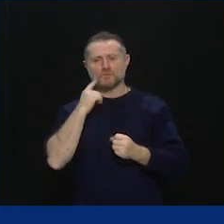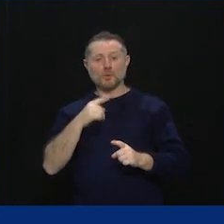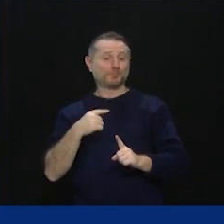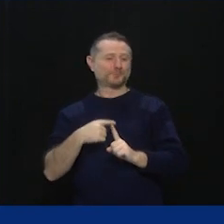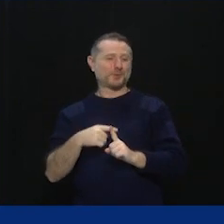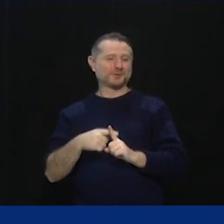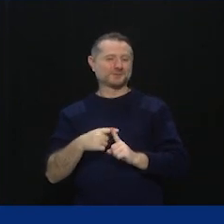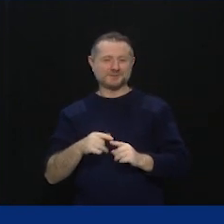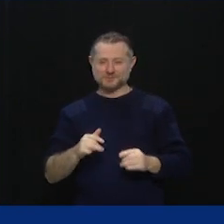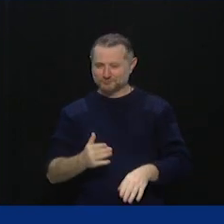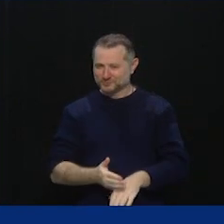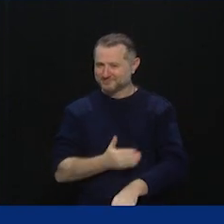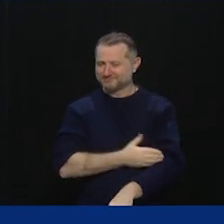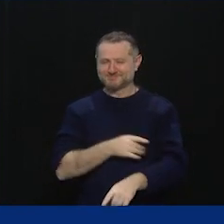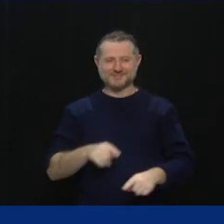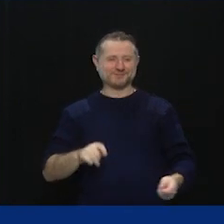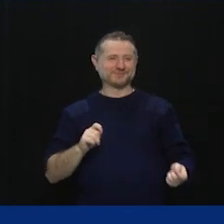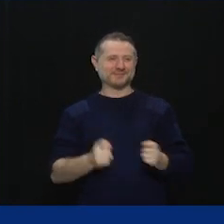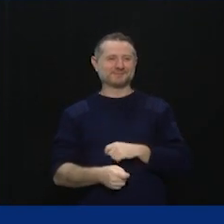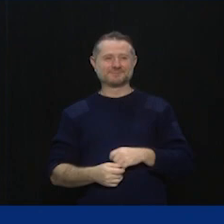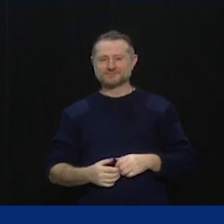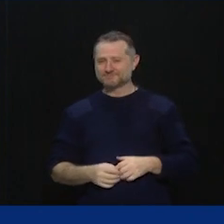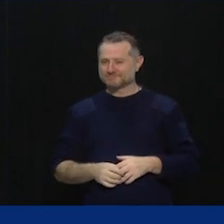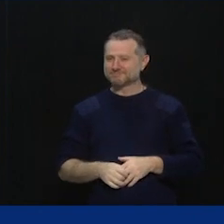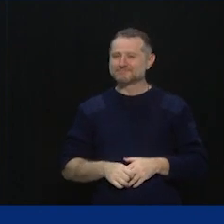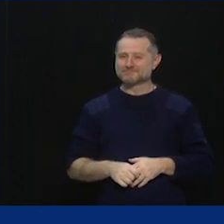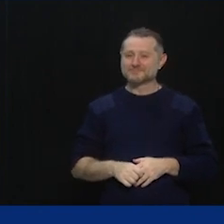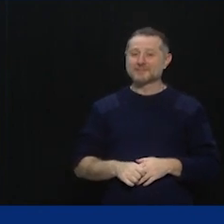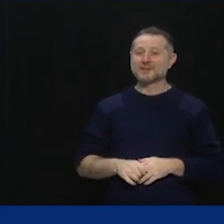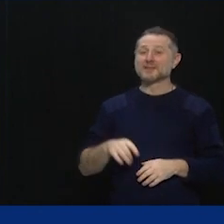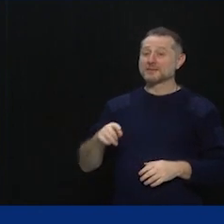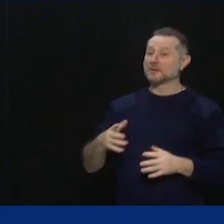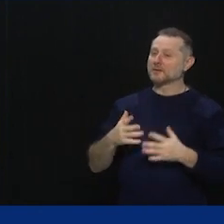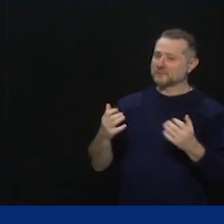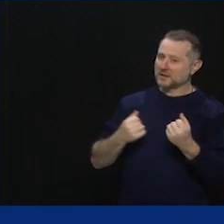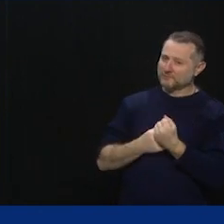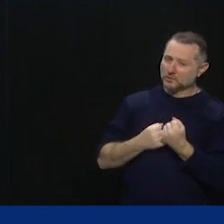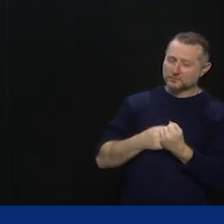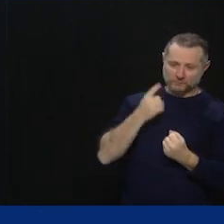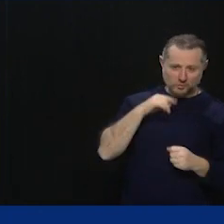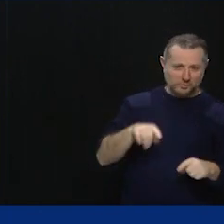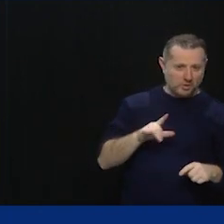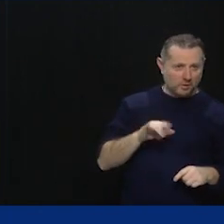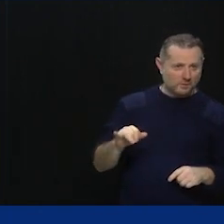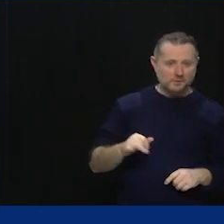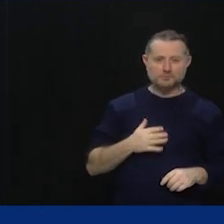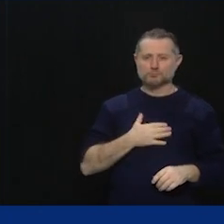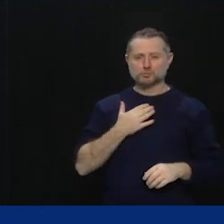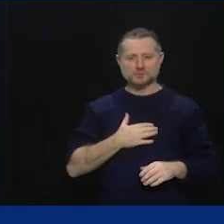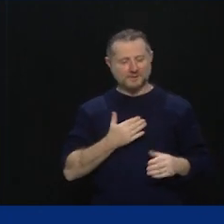Matt's a great asset for Long Island, and we're very happy to have him here today. Matt, would you mind coming up and saying a few words?